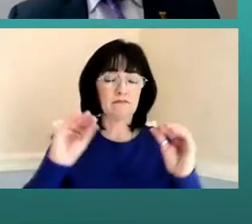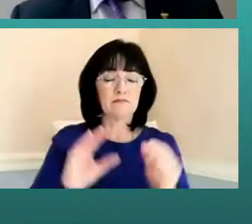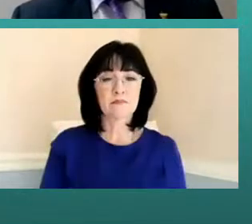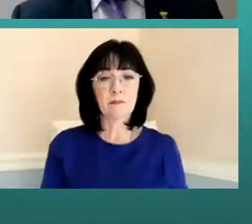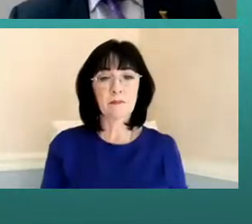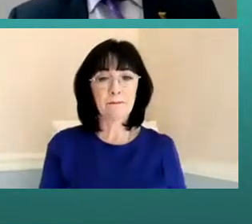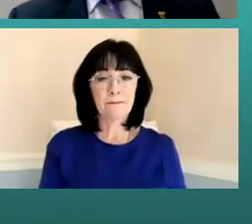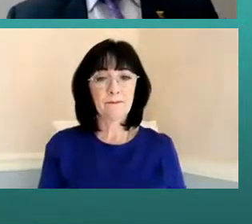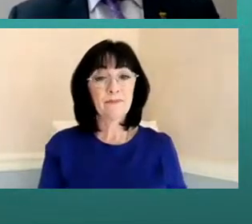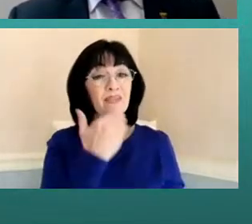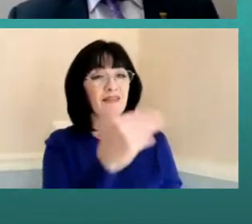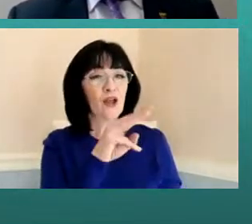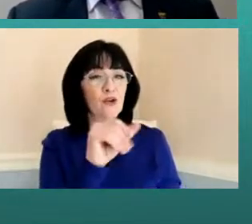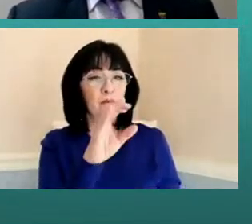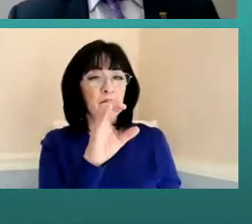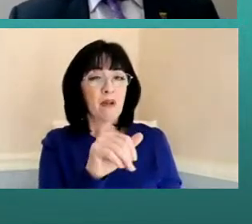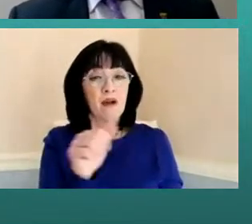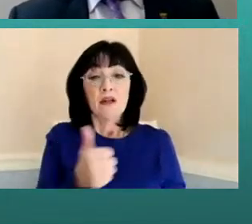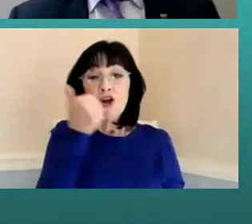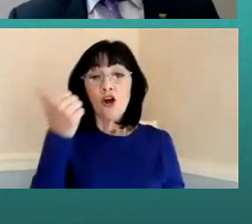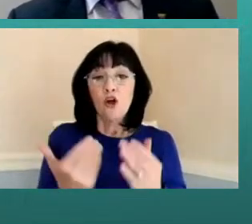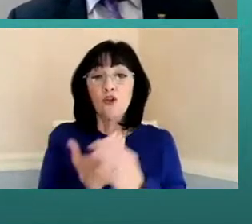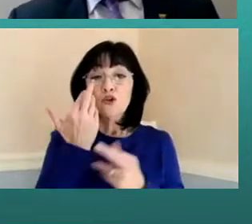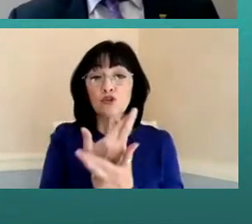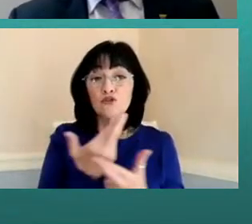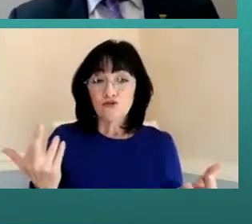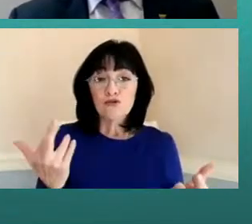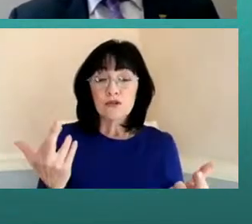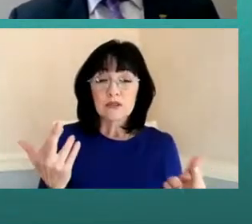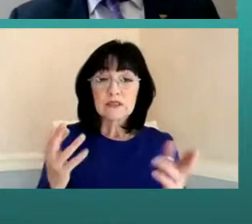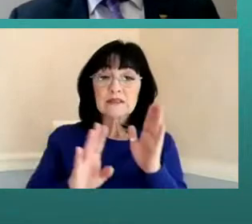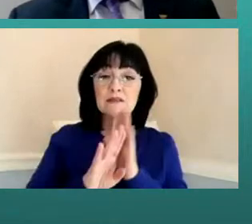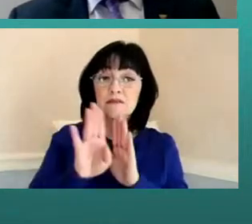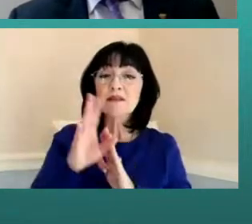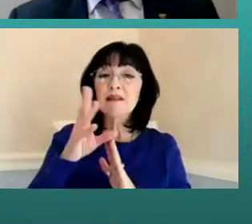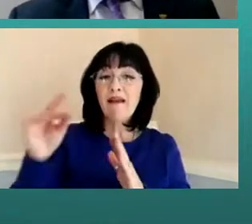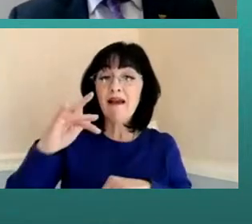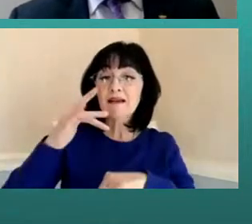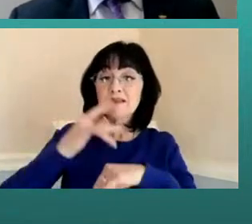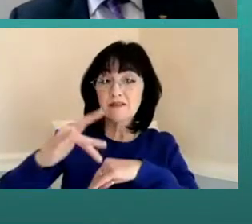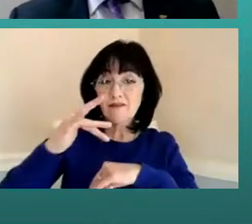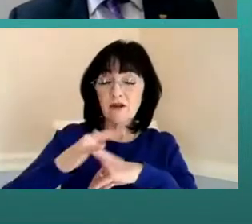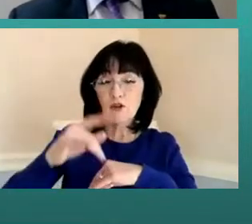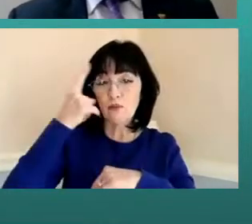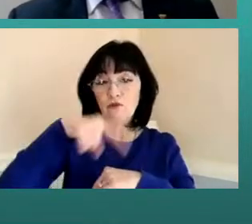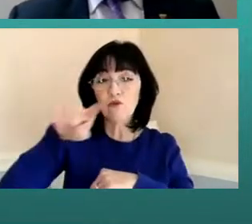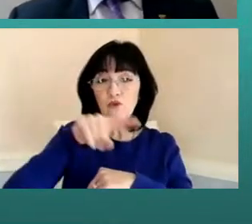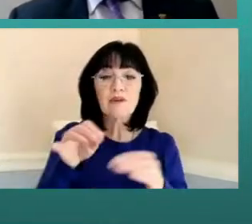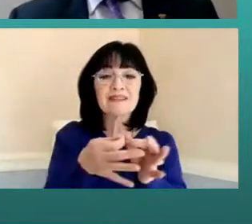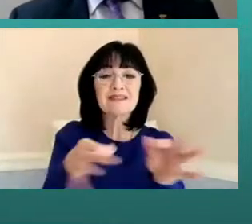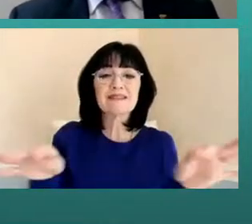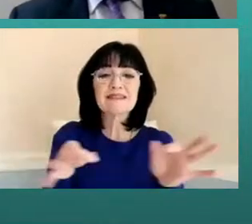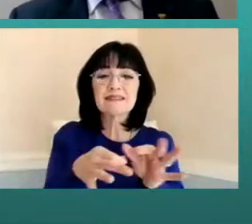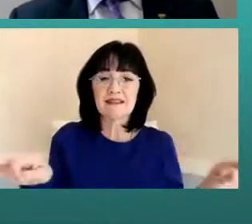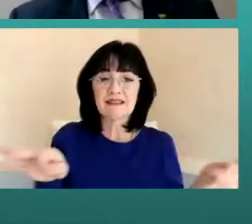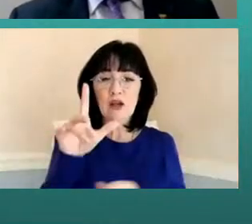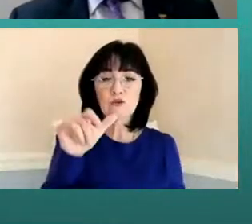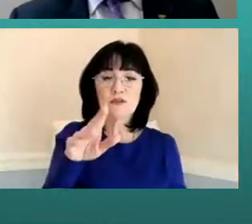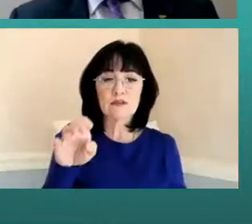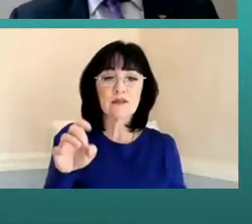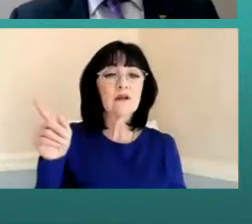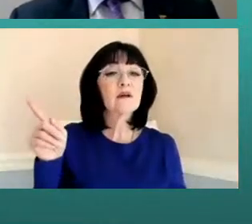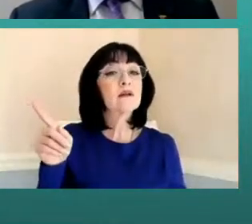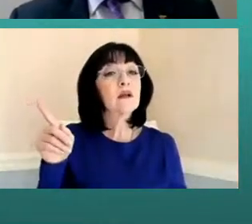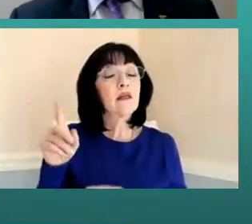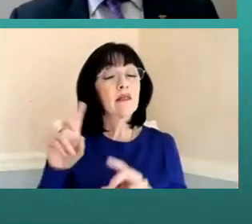Thank you, Monica. Another new resource available to schools right now is a language line. The department has provided all public schools